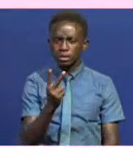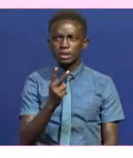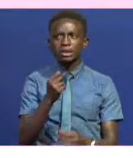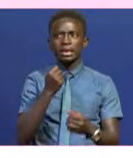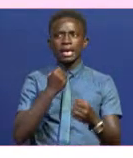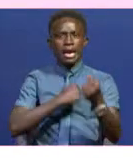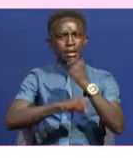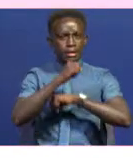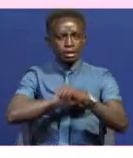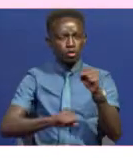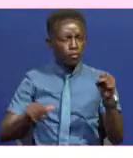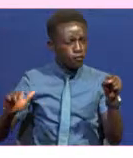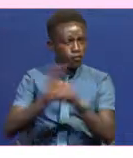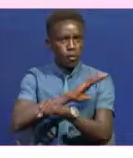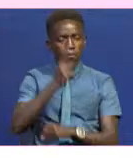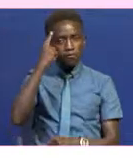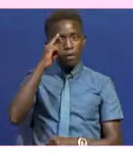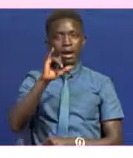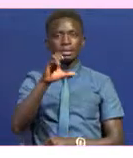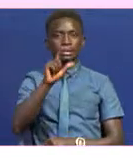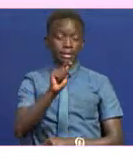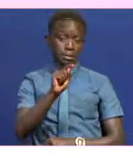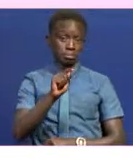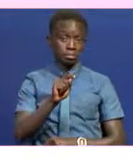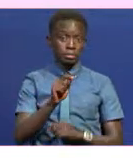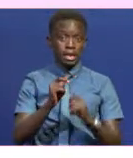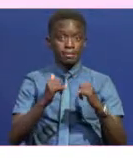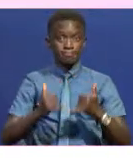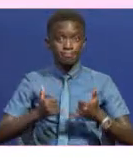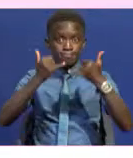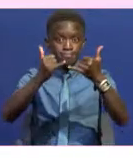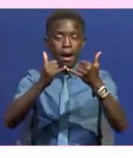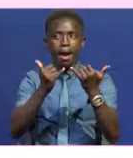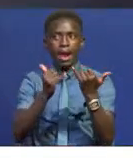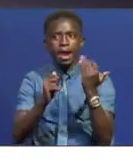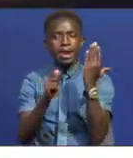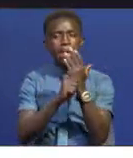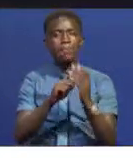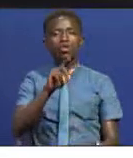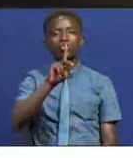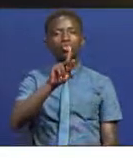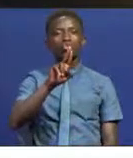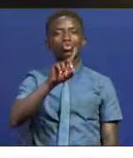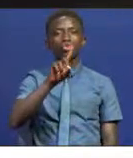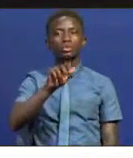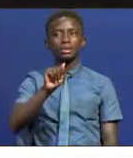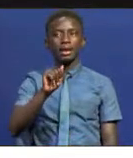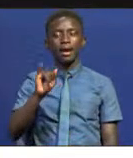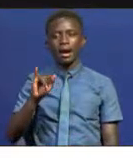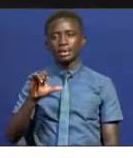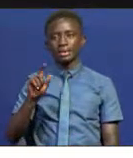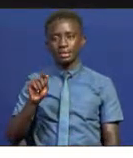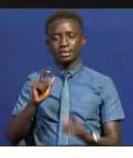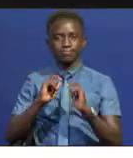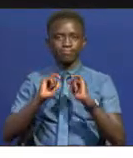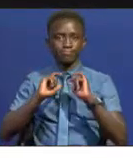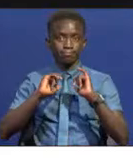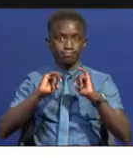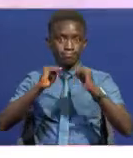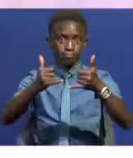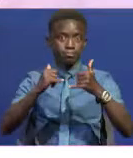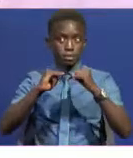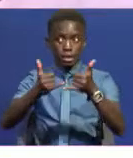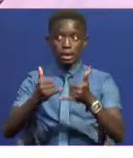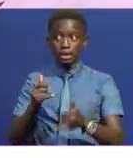sector. The award shall now be called the KUZA ICT Awards. The KUZA ICT Awards is expected to